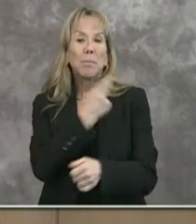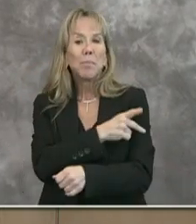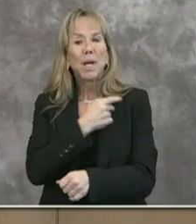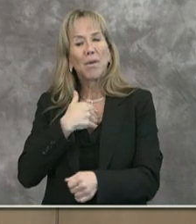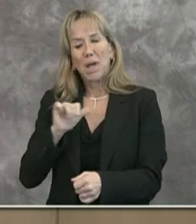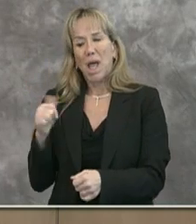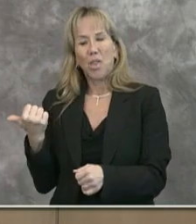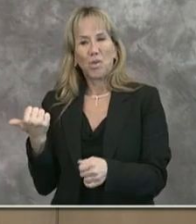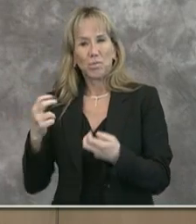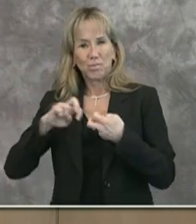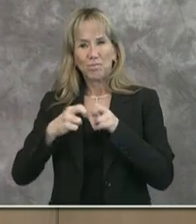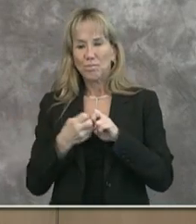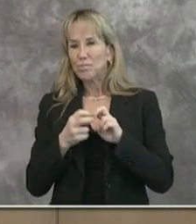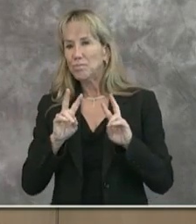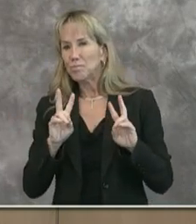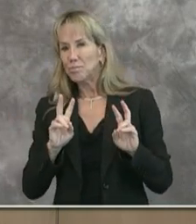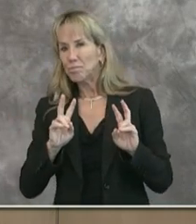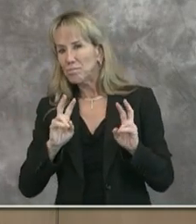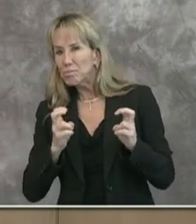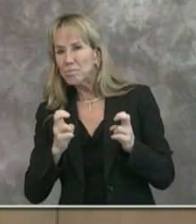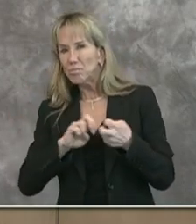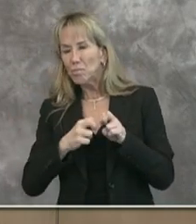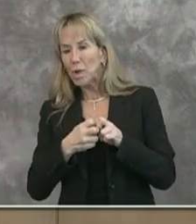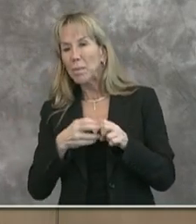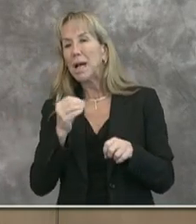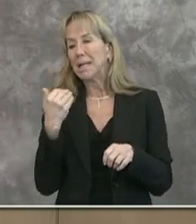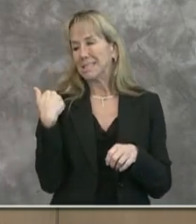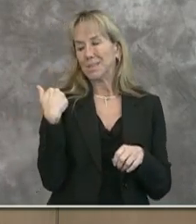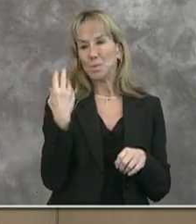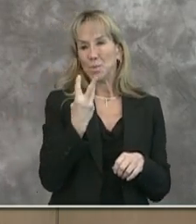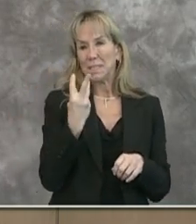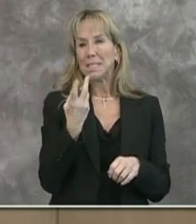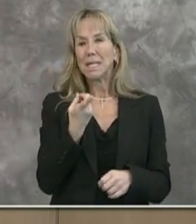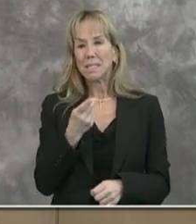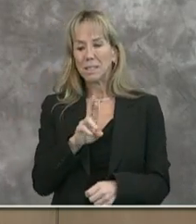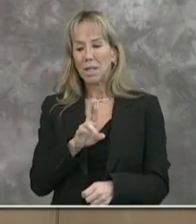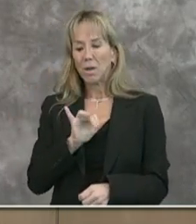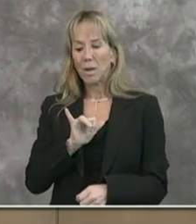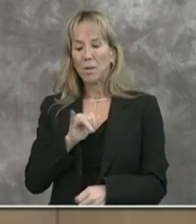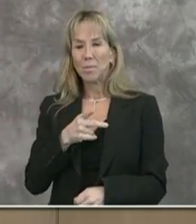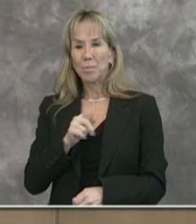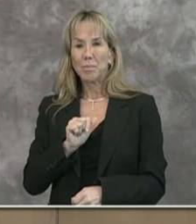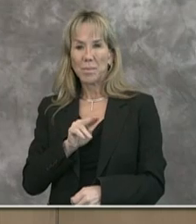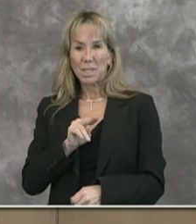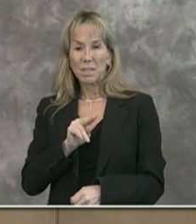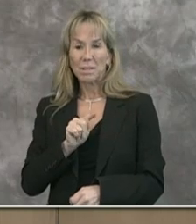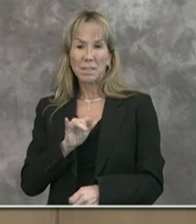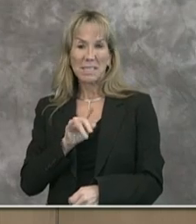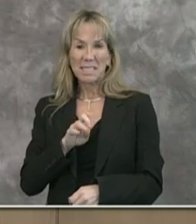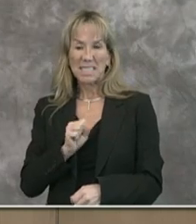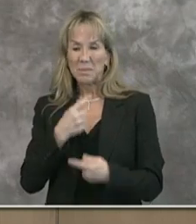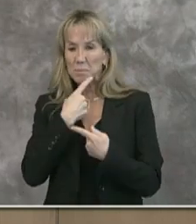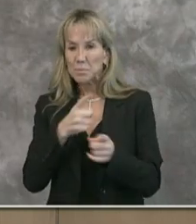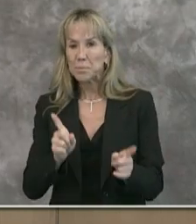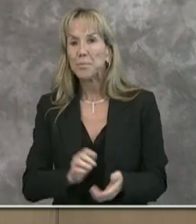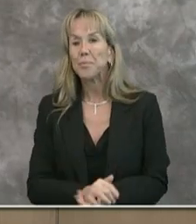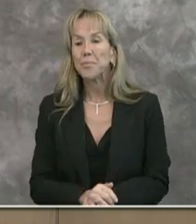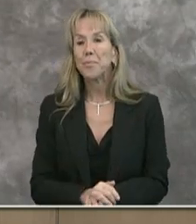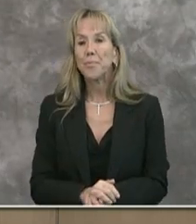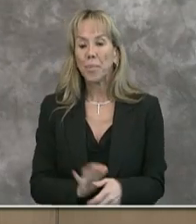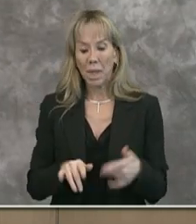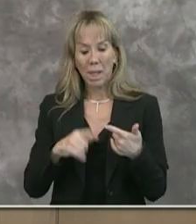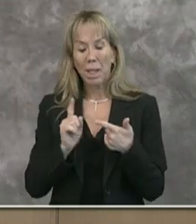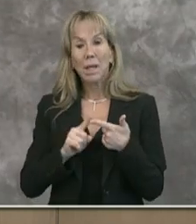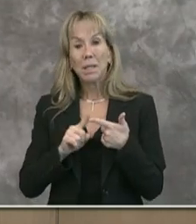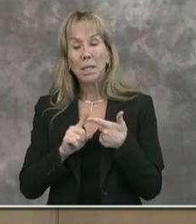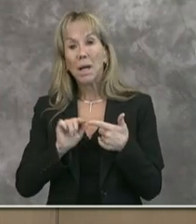issues. And Dr. Ifantidis talked about this on Wednesday. And the second component or criteria is